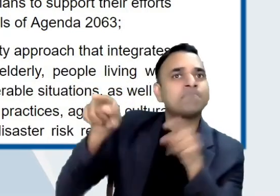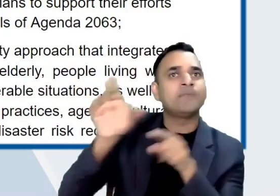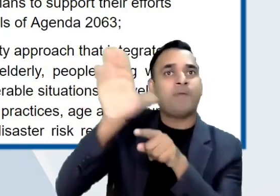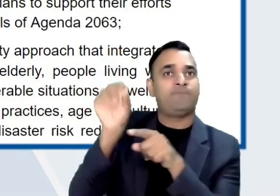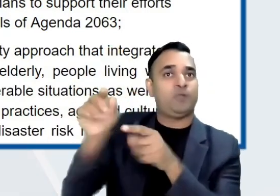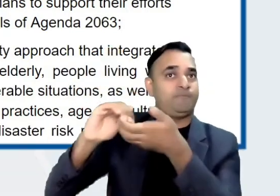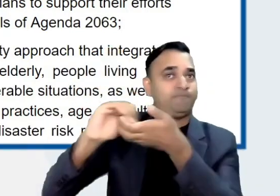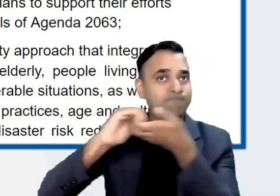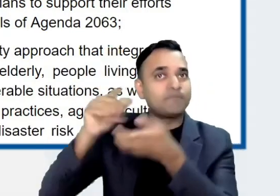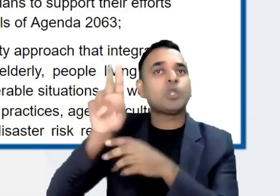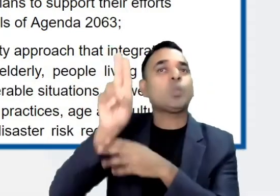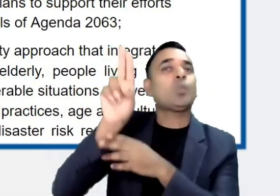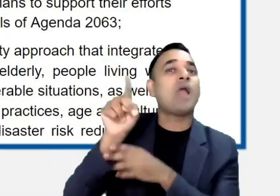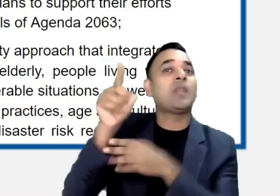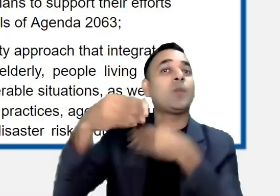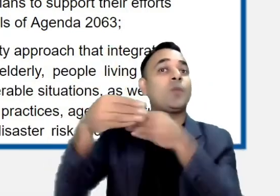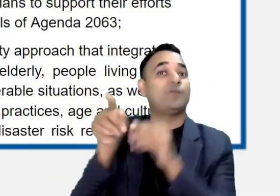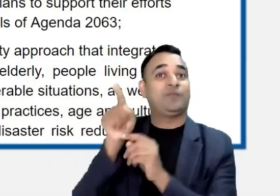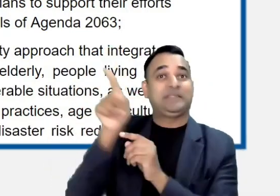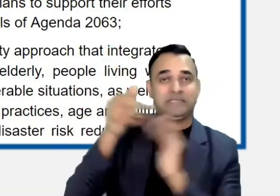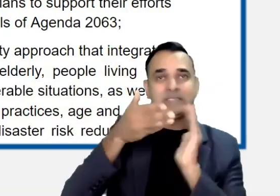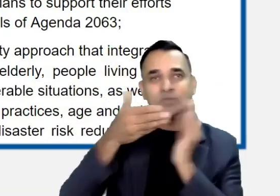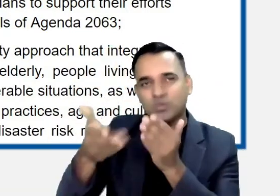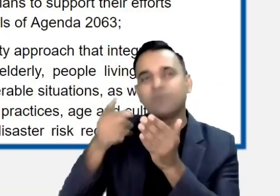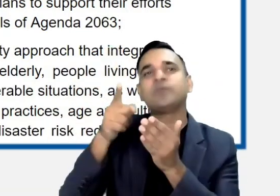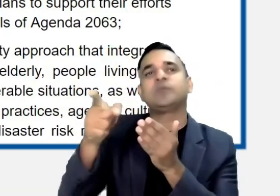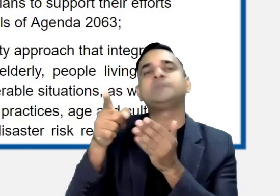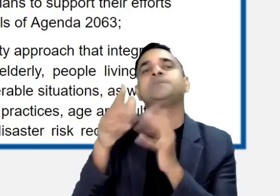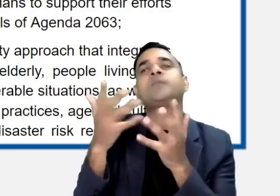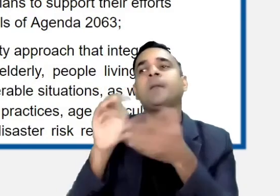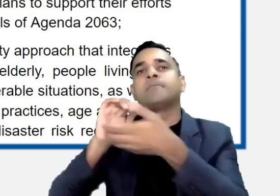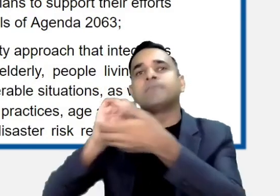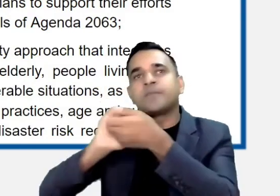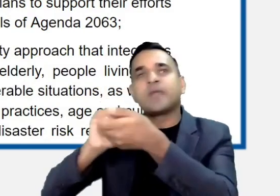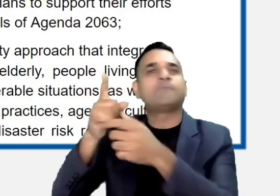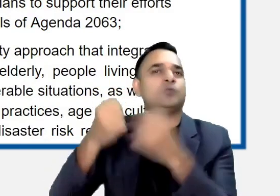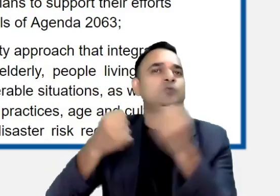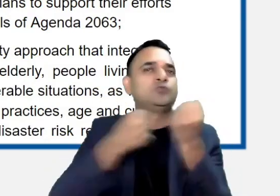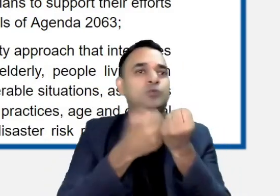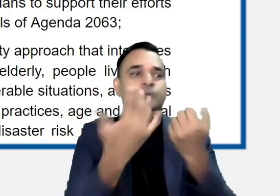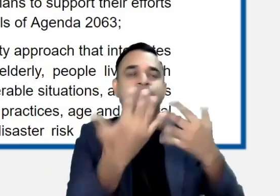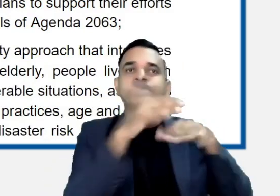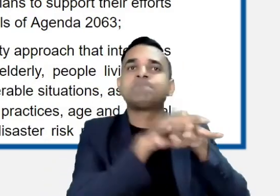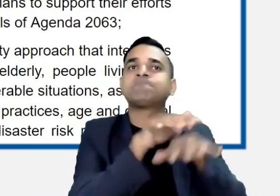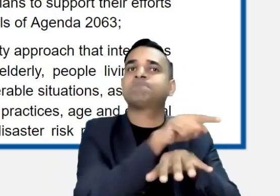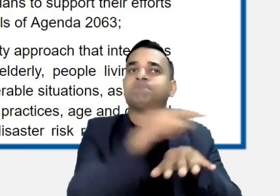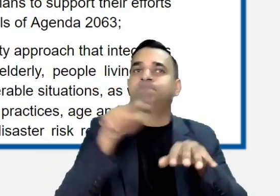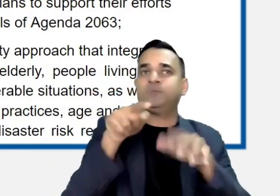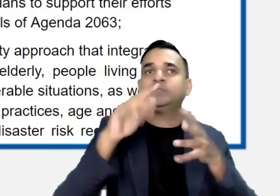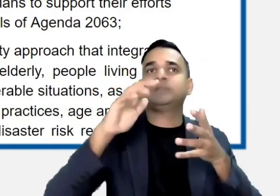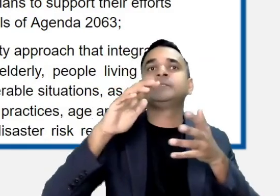questionnaire to facilitate the assessment of member states' resilience, including the commitment to avail experts,